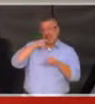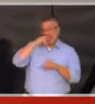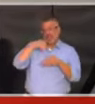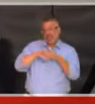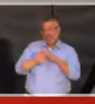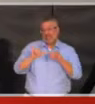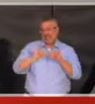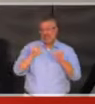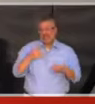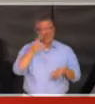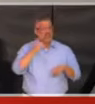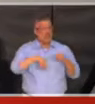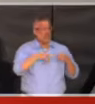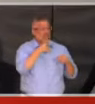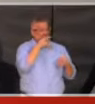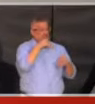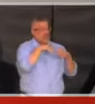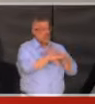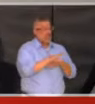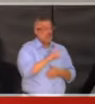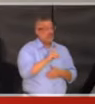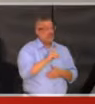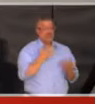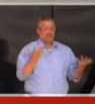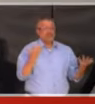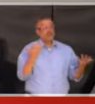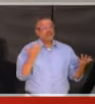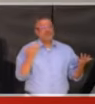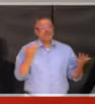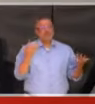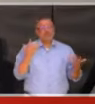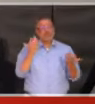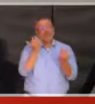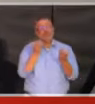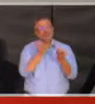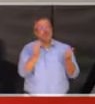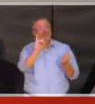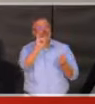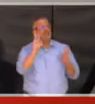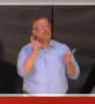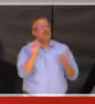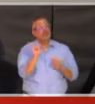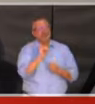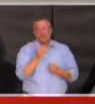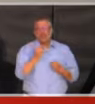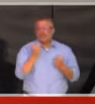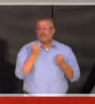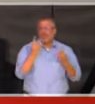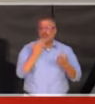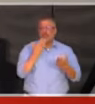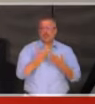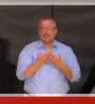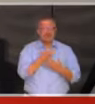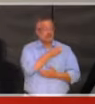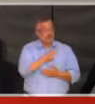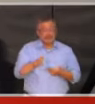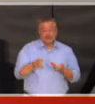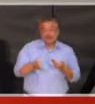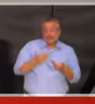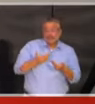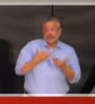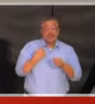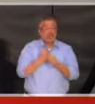CSU? Why can't my kid get into UC? And so we're trying to reconcile that as well. So many good bills, making transfers easier,